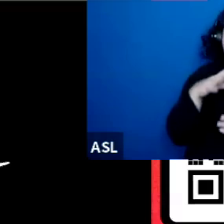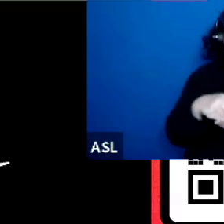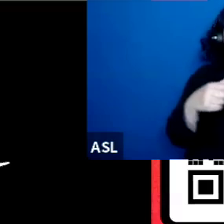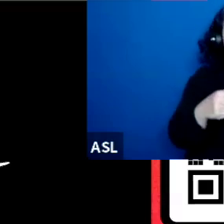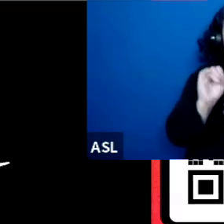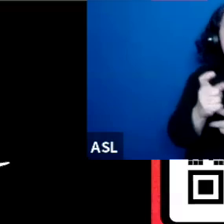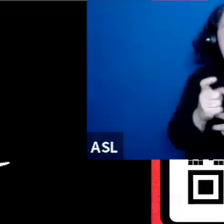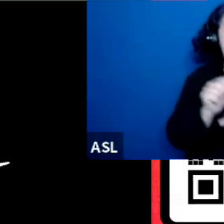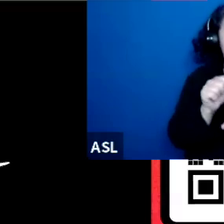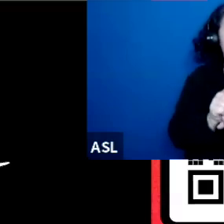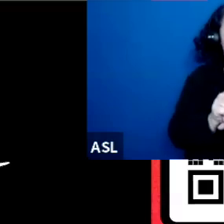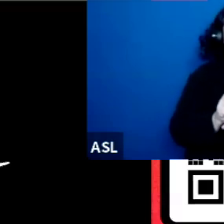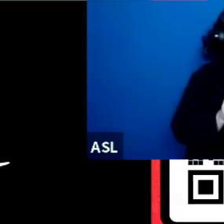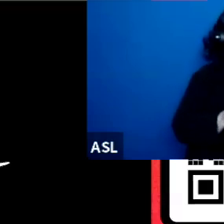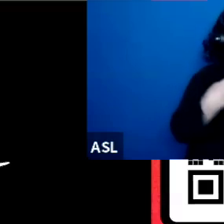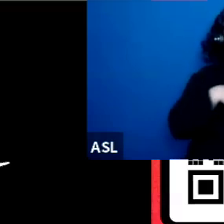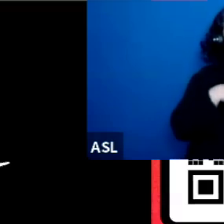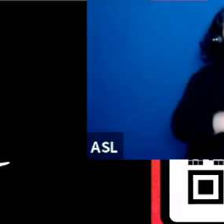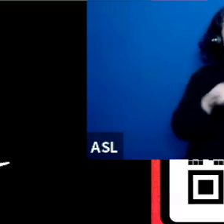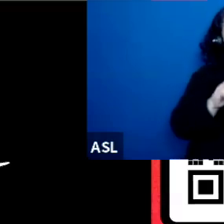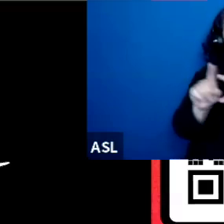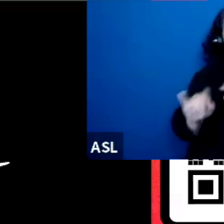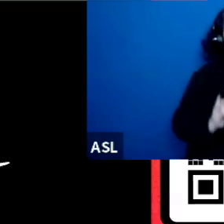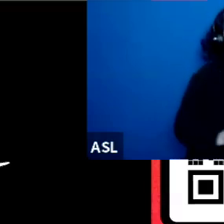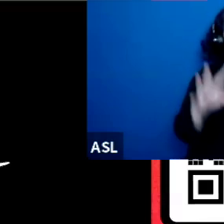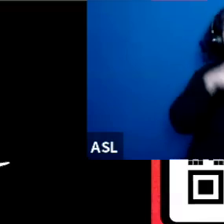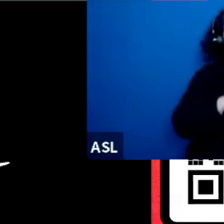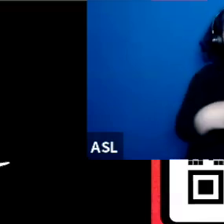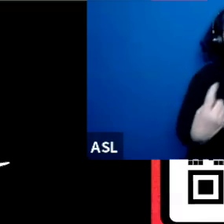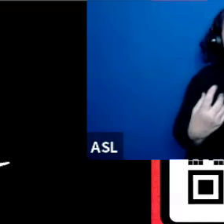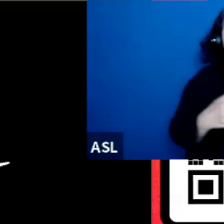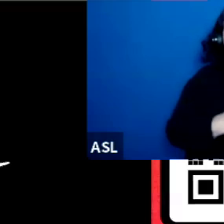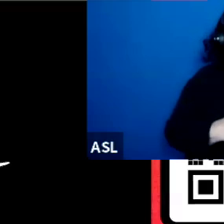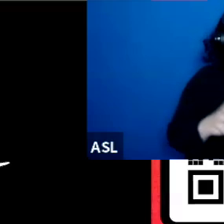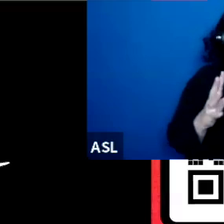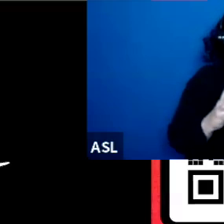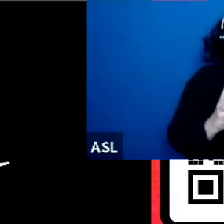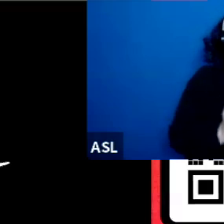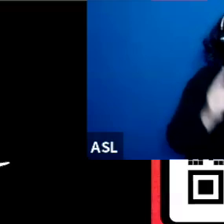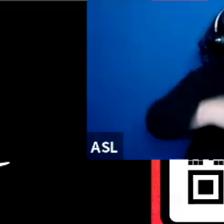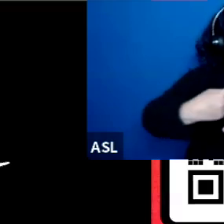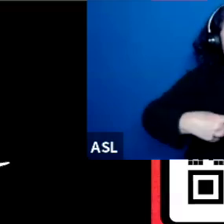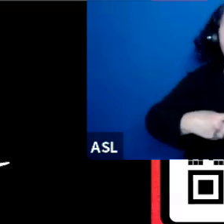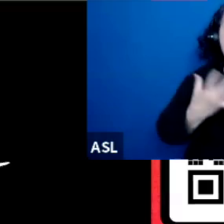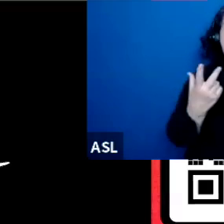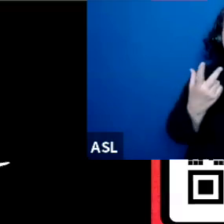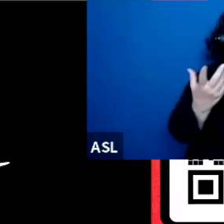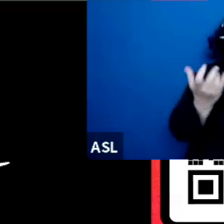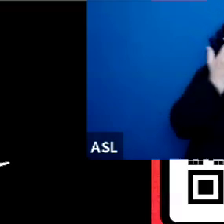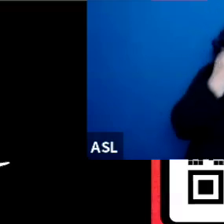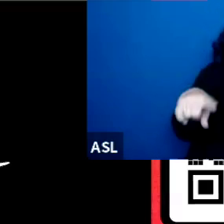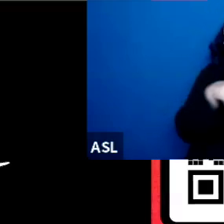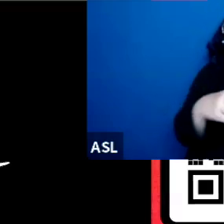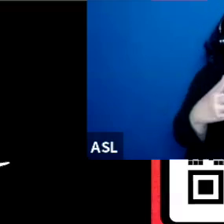So if that's something you're interested in coming and participating in, you can email us at